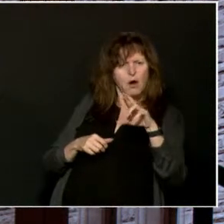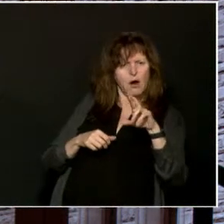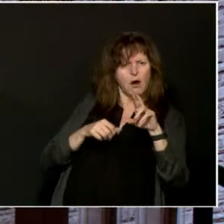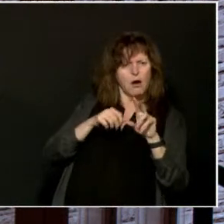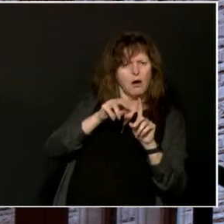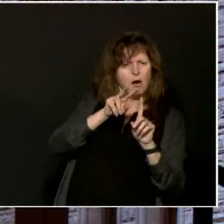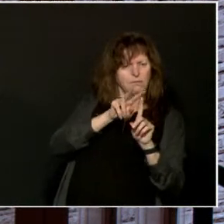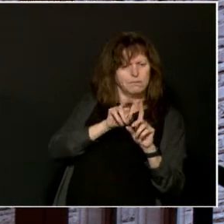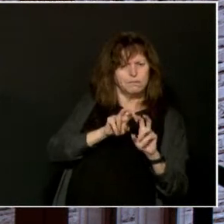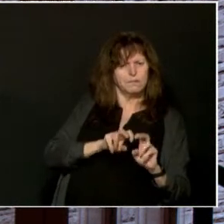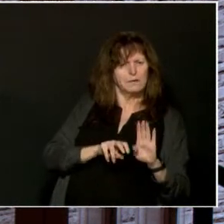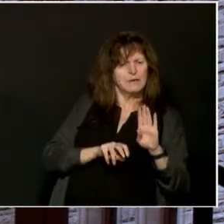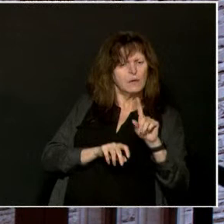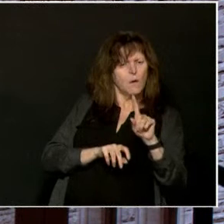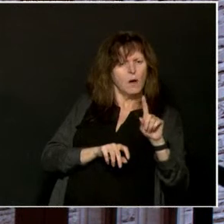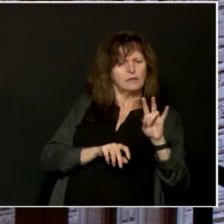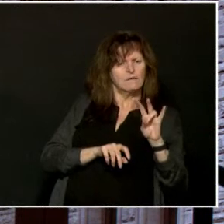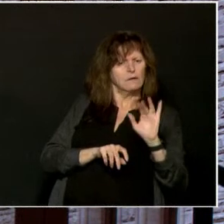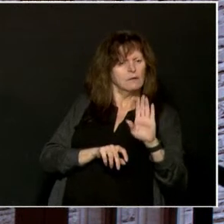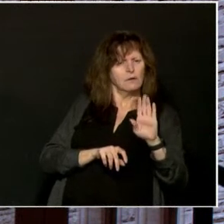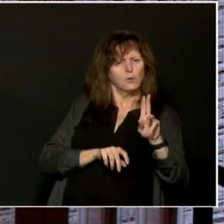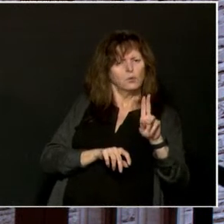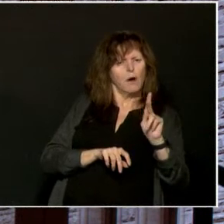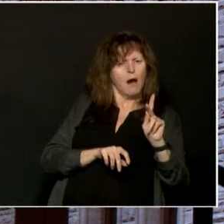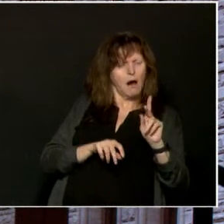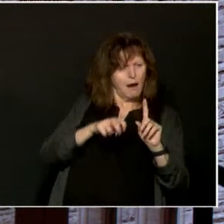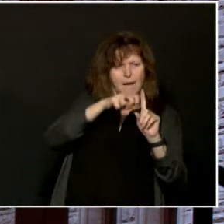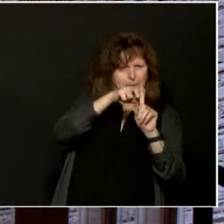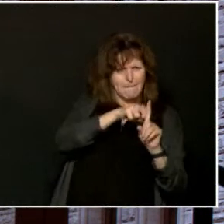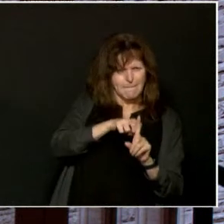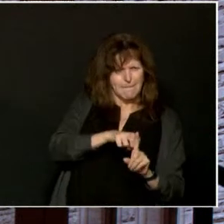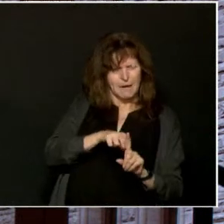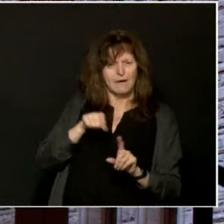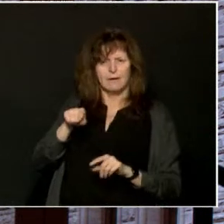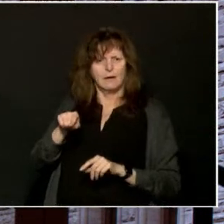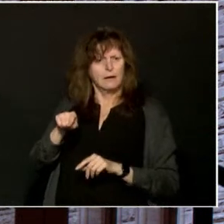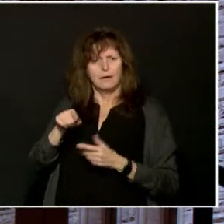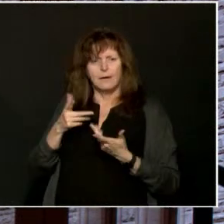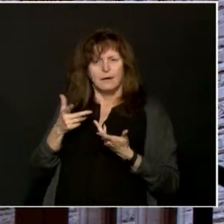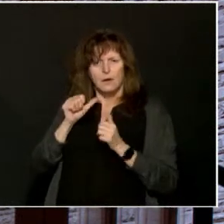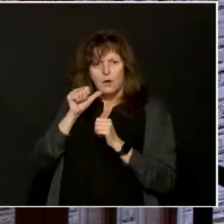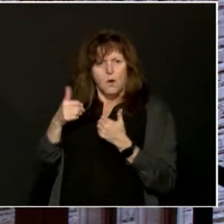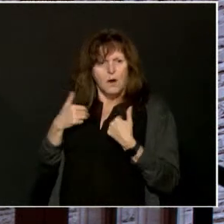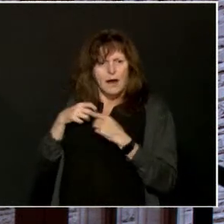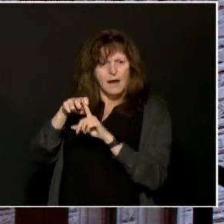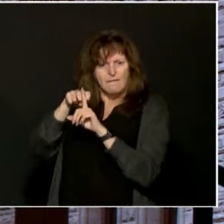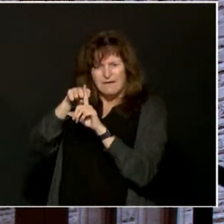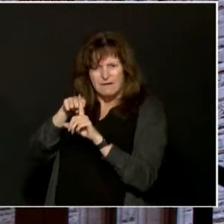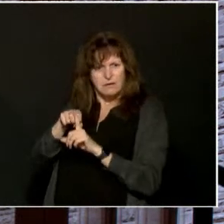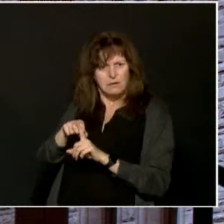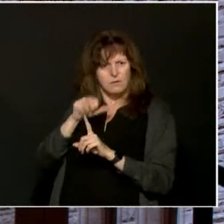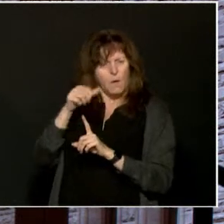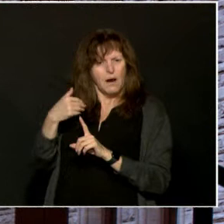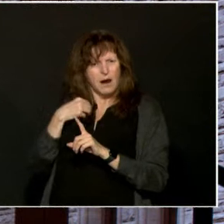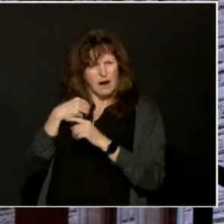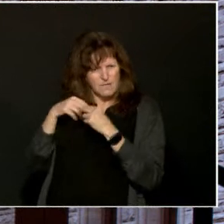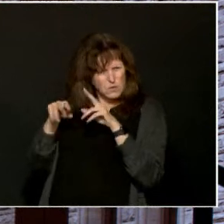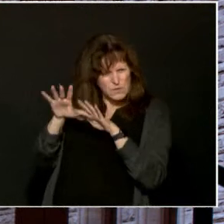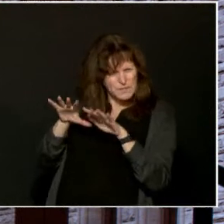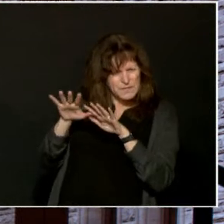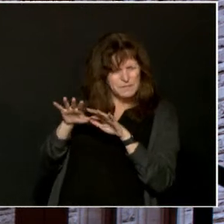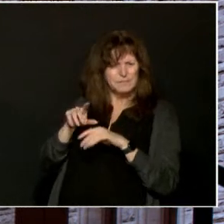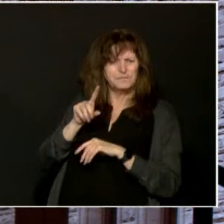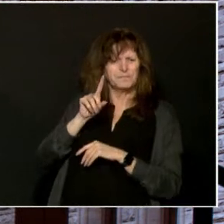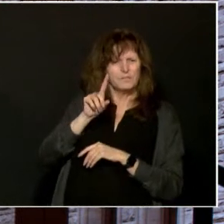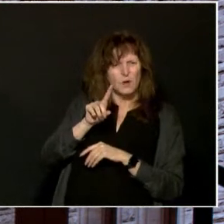B117, it used to be called UK, now called Alpha, different names, and with the P1 as well as the 135. So we're having to